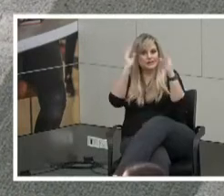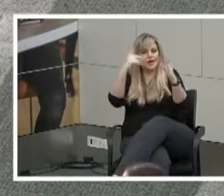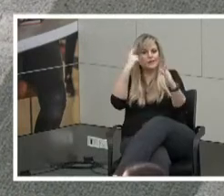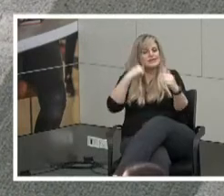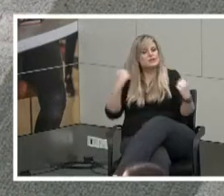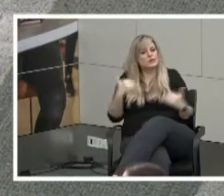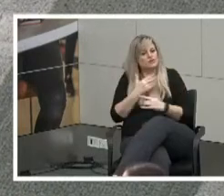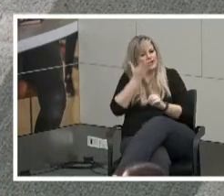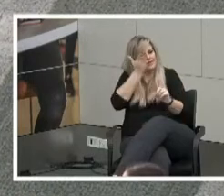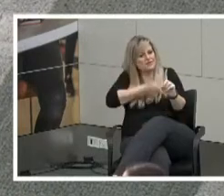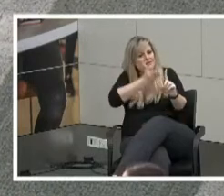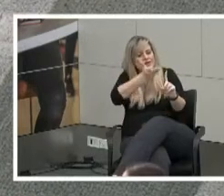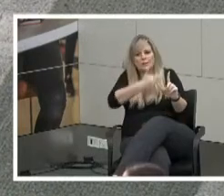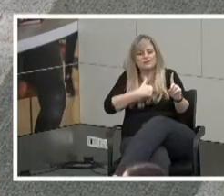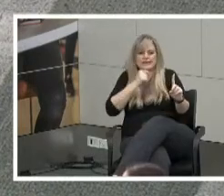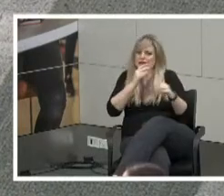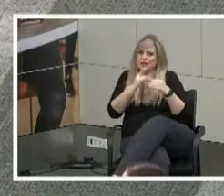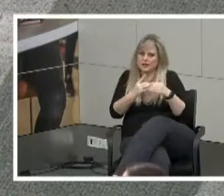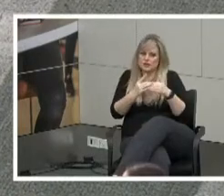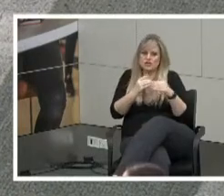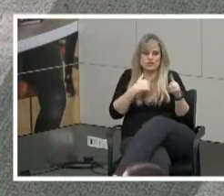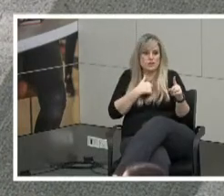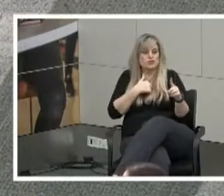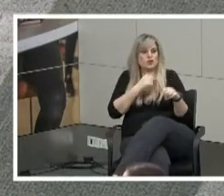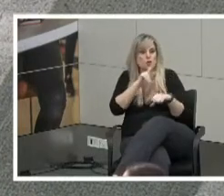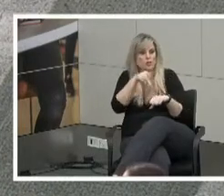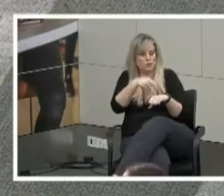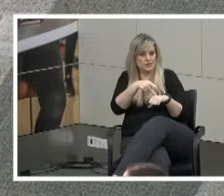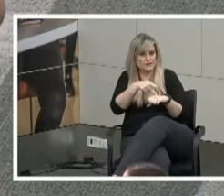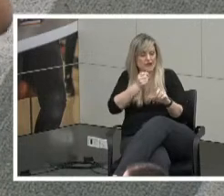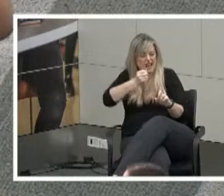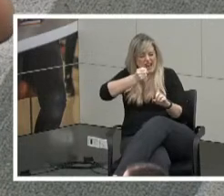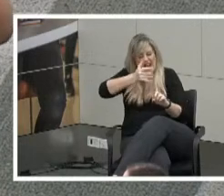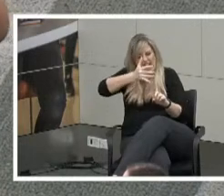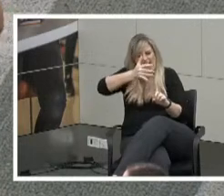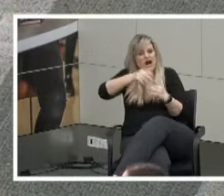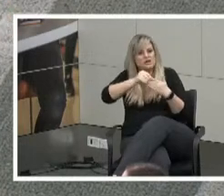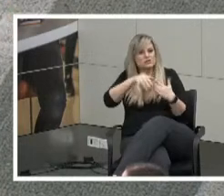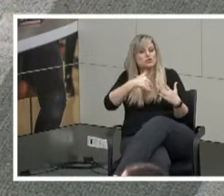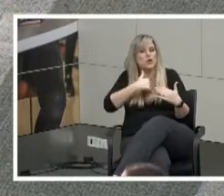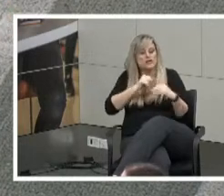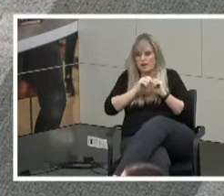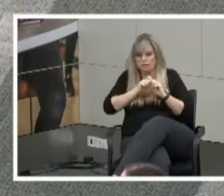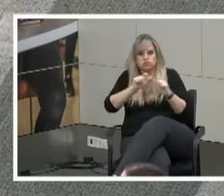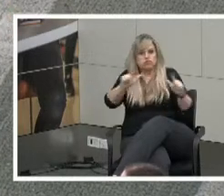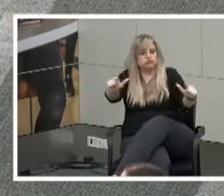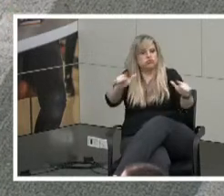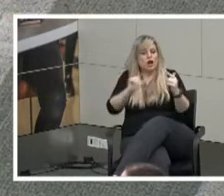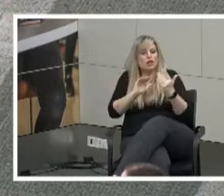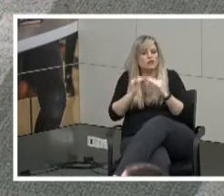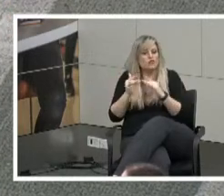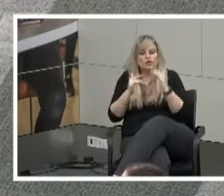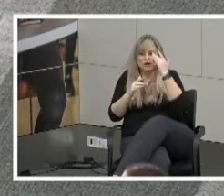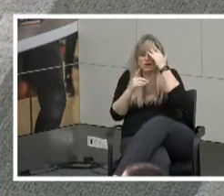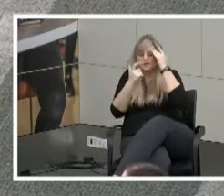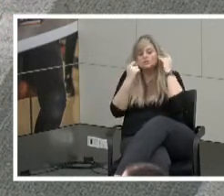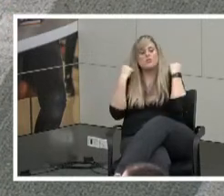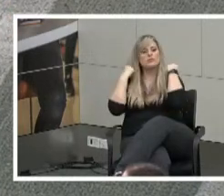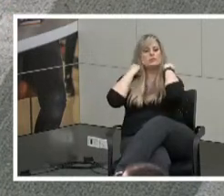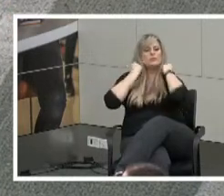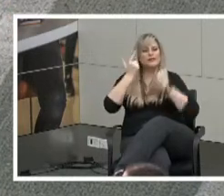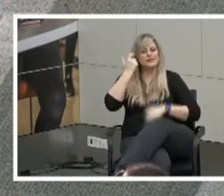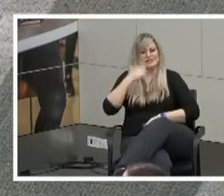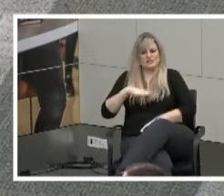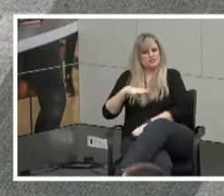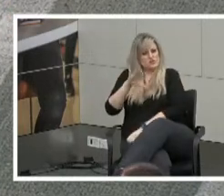is not leadership a recording of our principal went viral as he berated students and threatened to prevent them from graduating for simple dress code violations he's